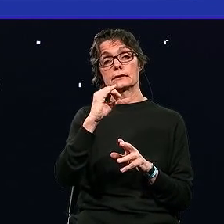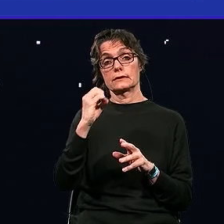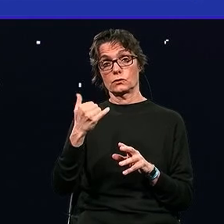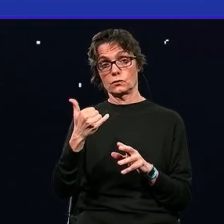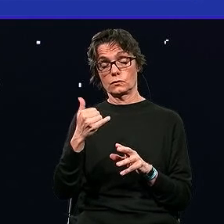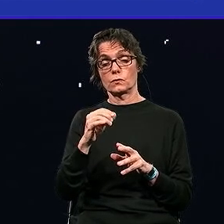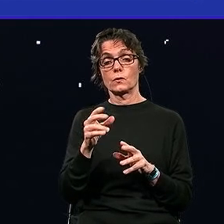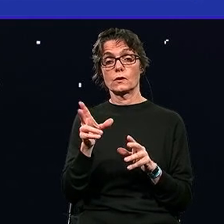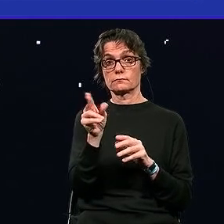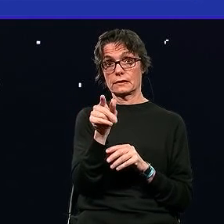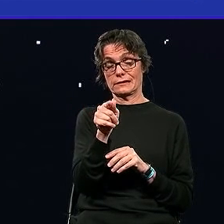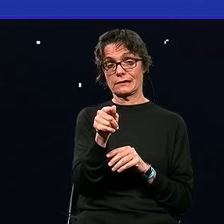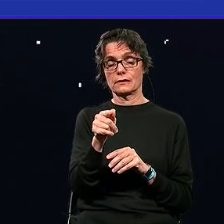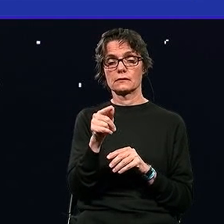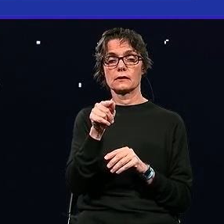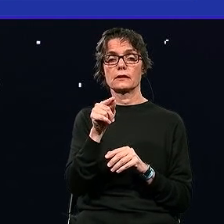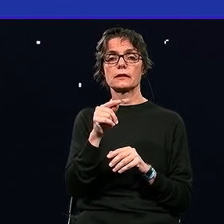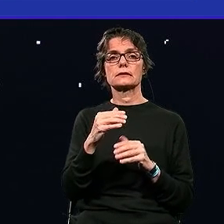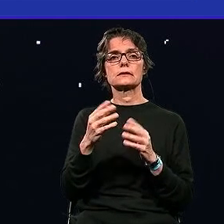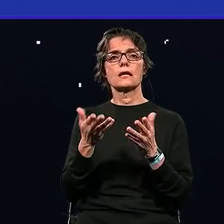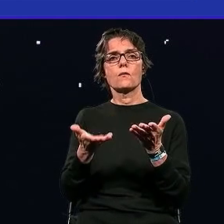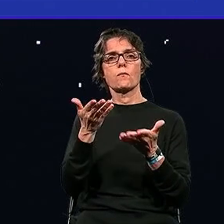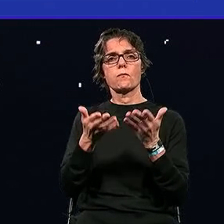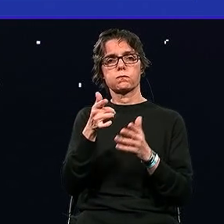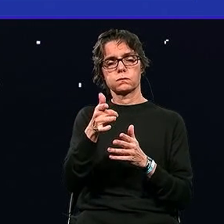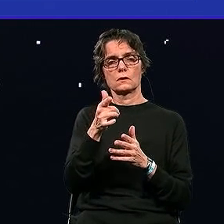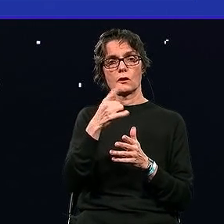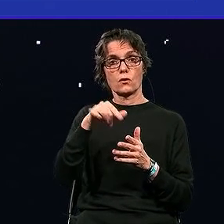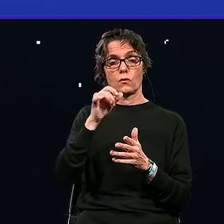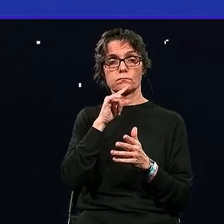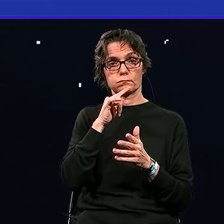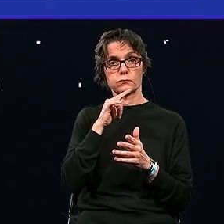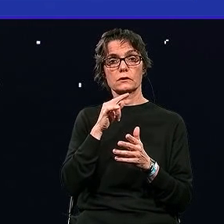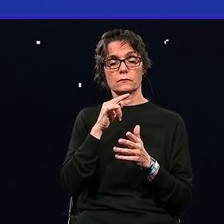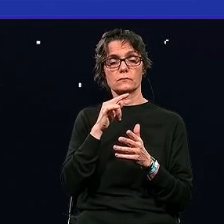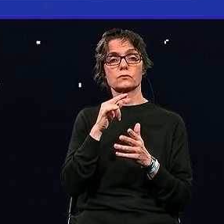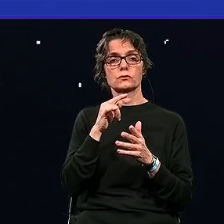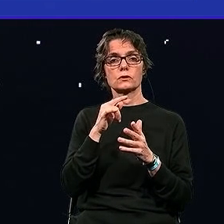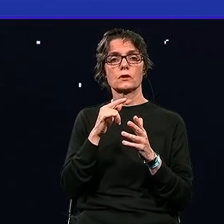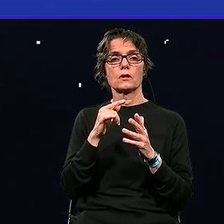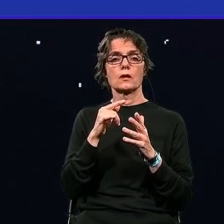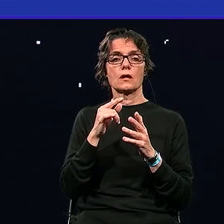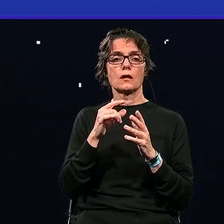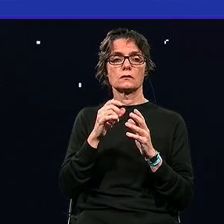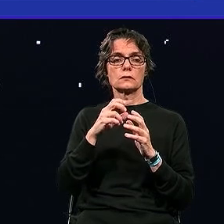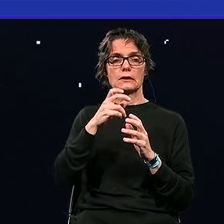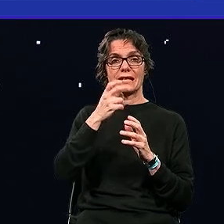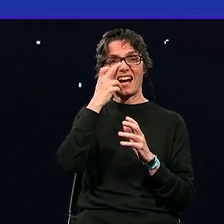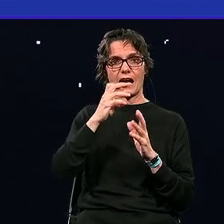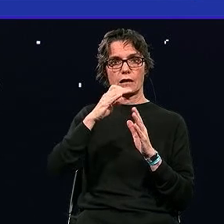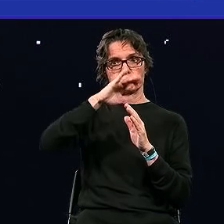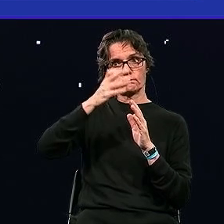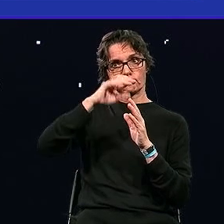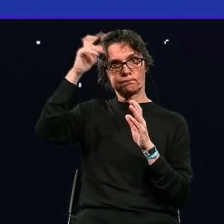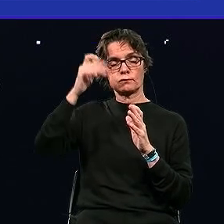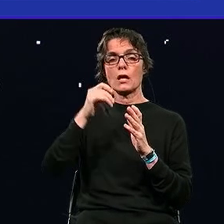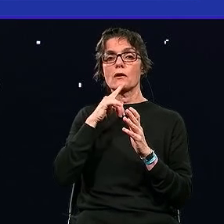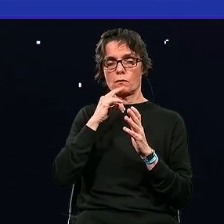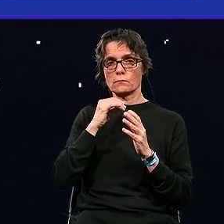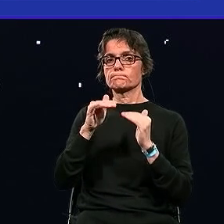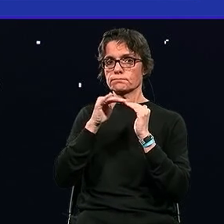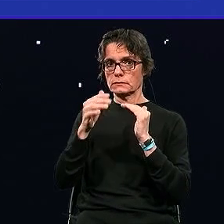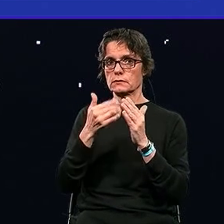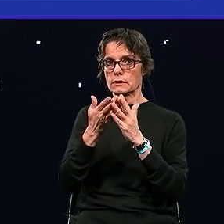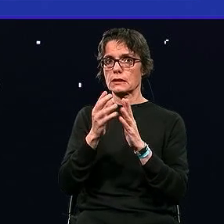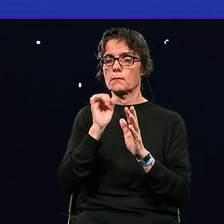CO2. This is the amount of CO2 that we can afford to put into the atmosphere and still have a good chance of staying